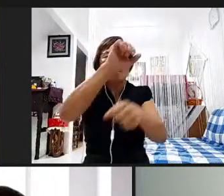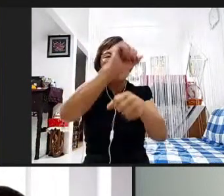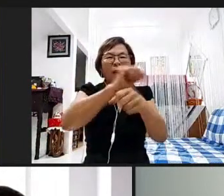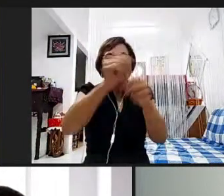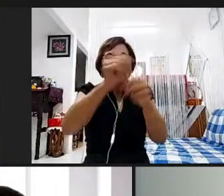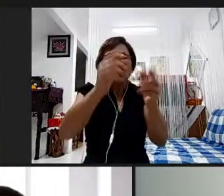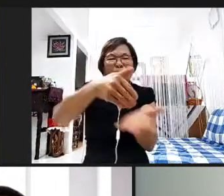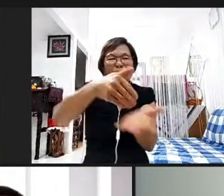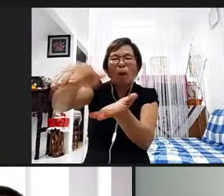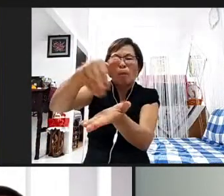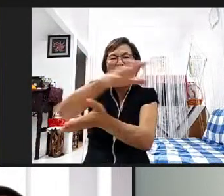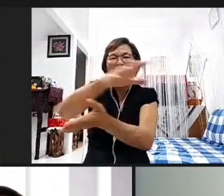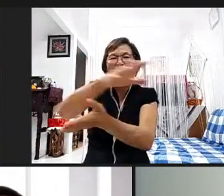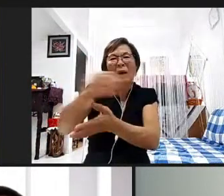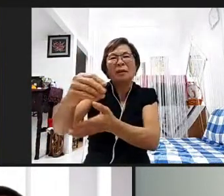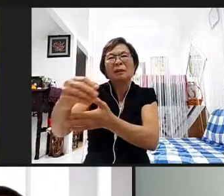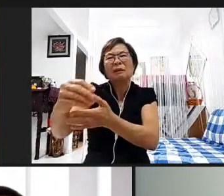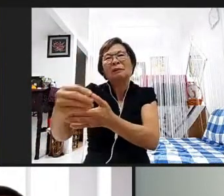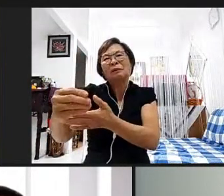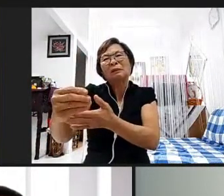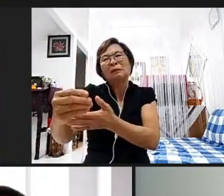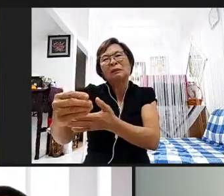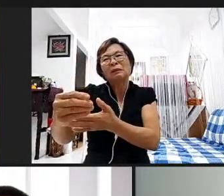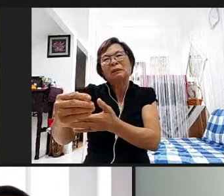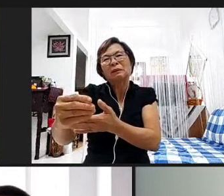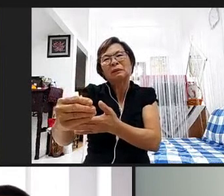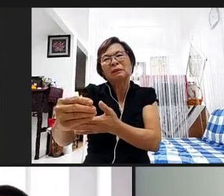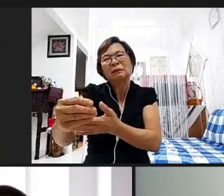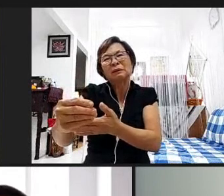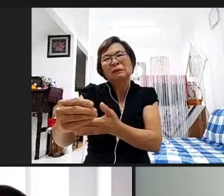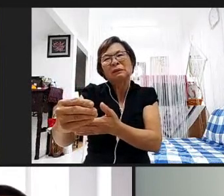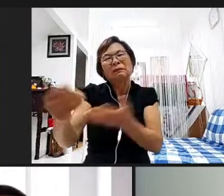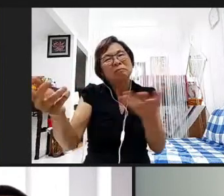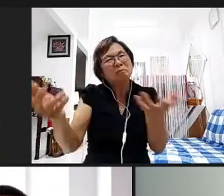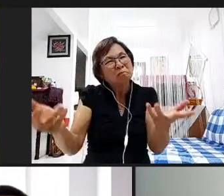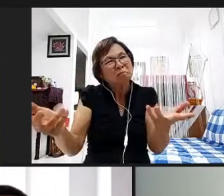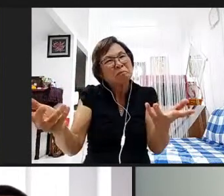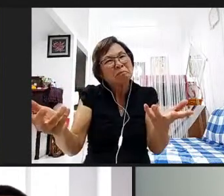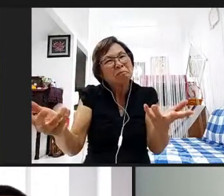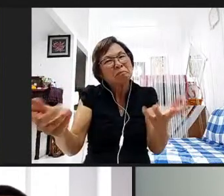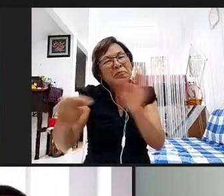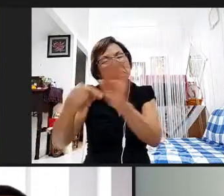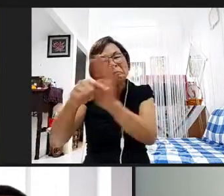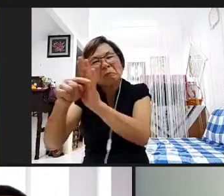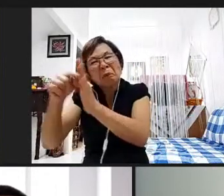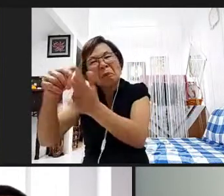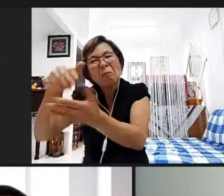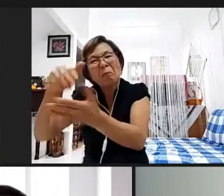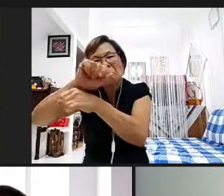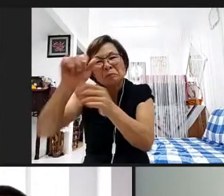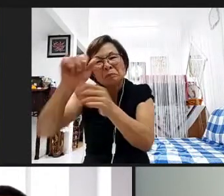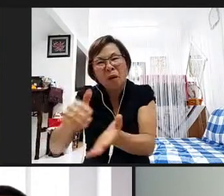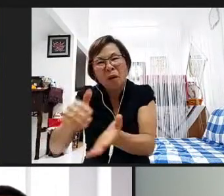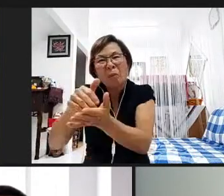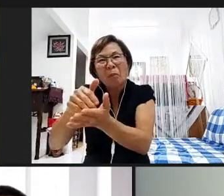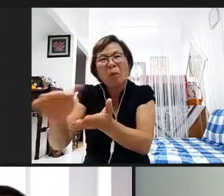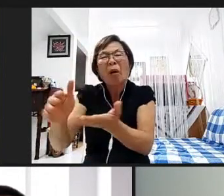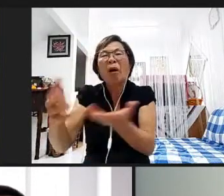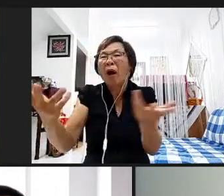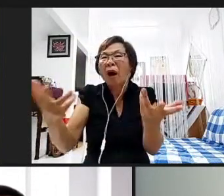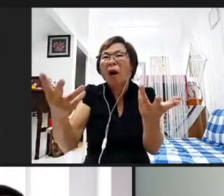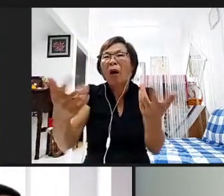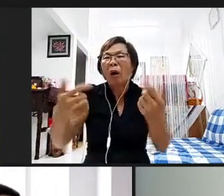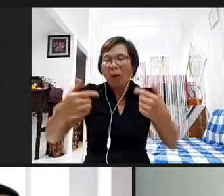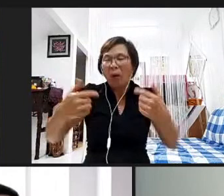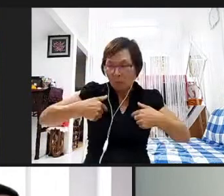ongoing and the impact on the employee population. How do we, even before, such thing impact us,